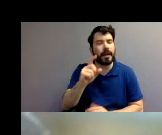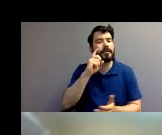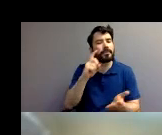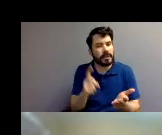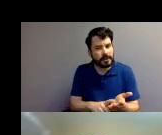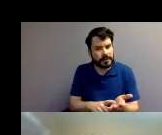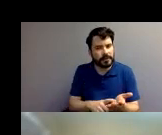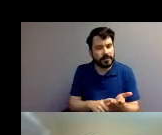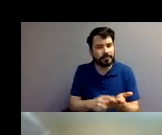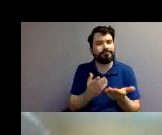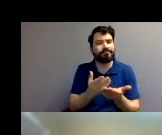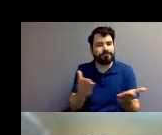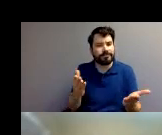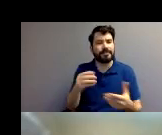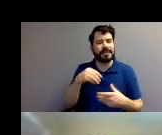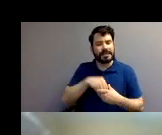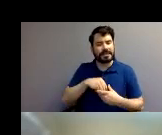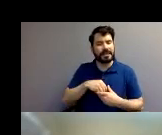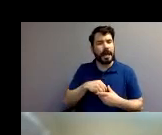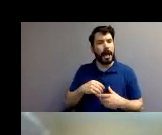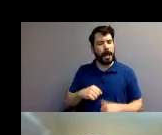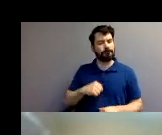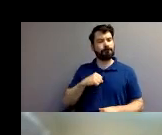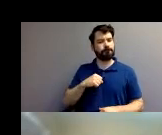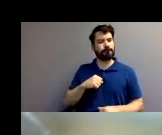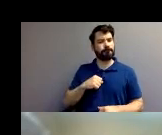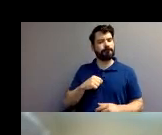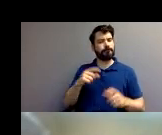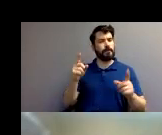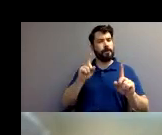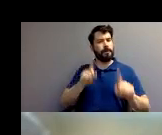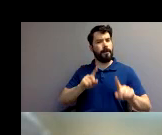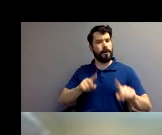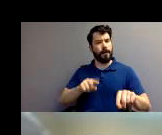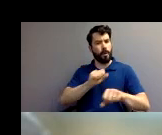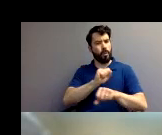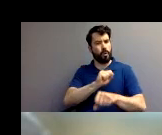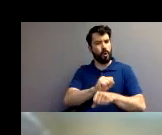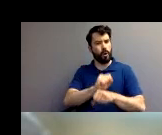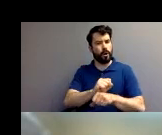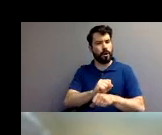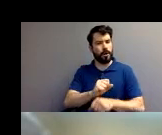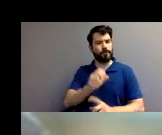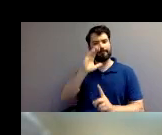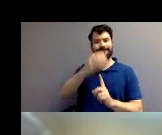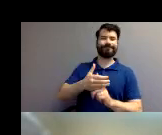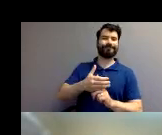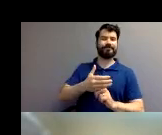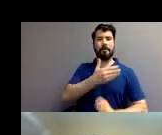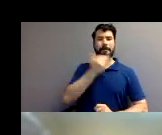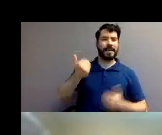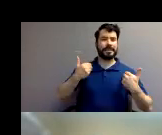people that continue to show up to work every day with their best self, even in the most trying